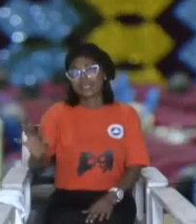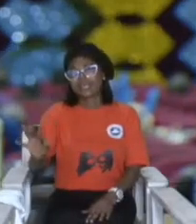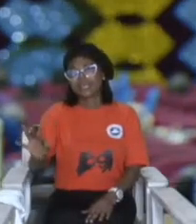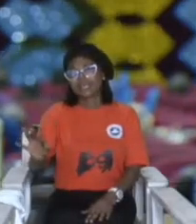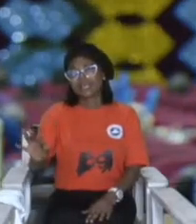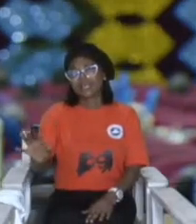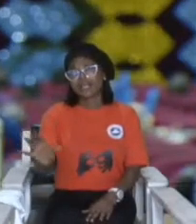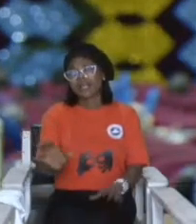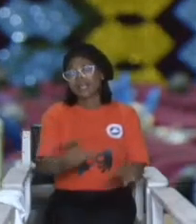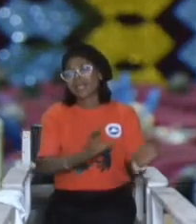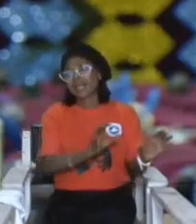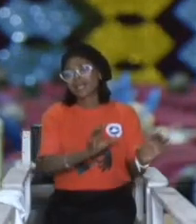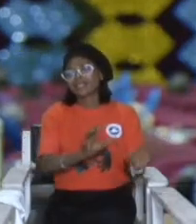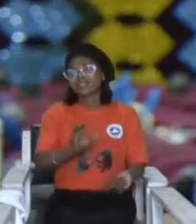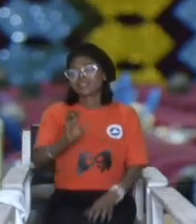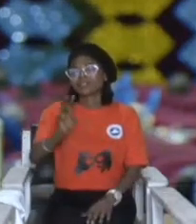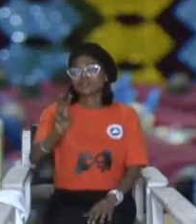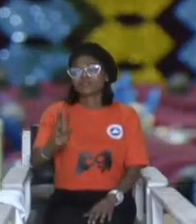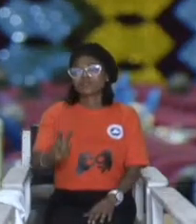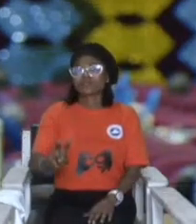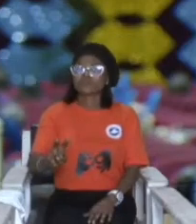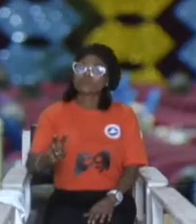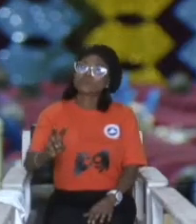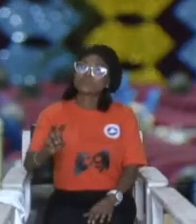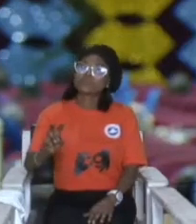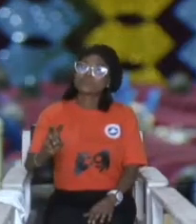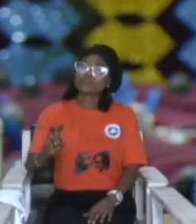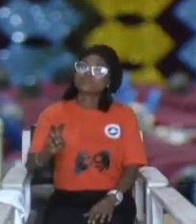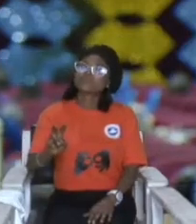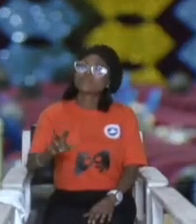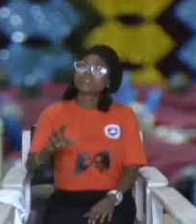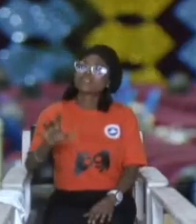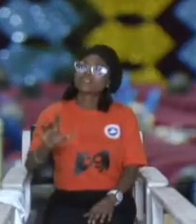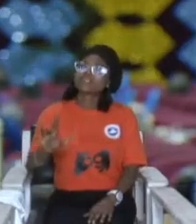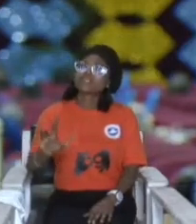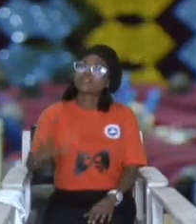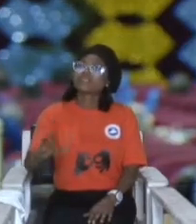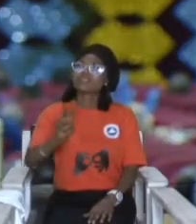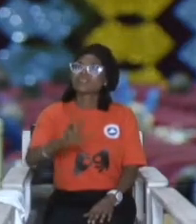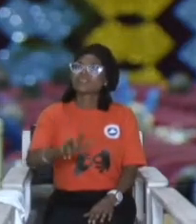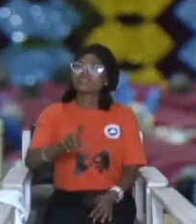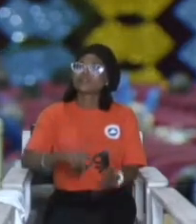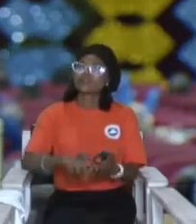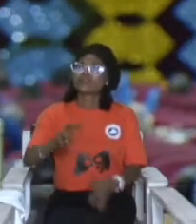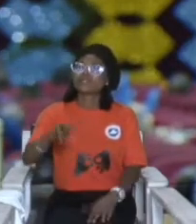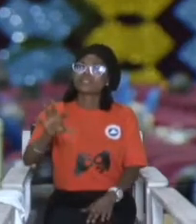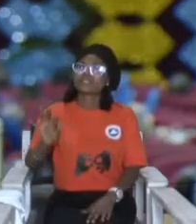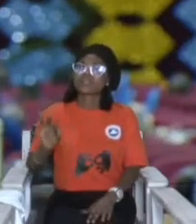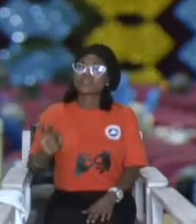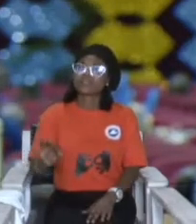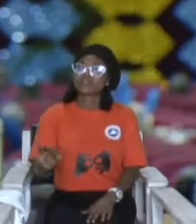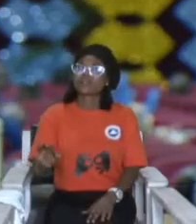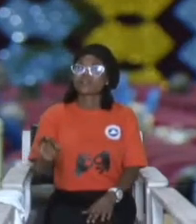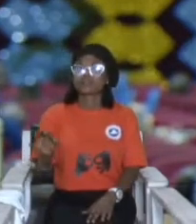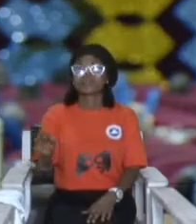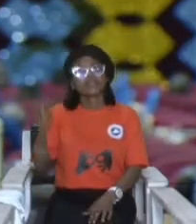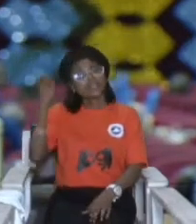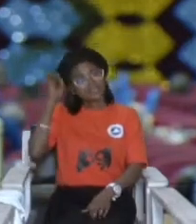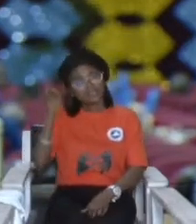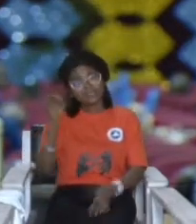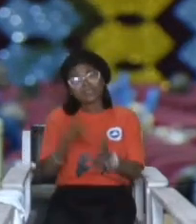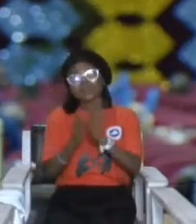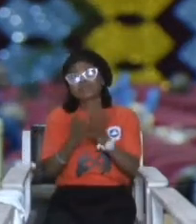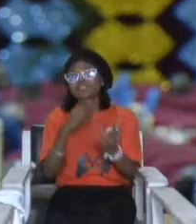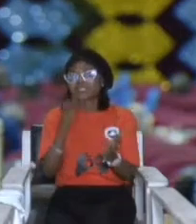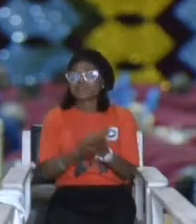29. Acts chapter 7 from verses 23 to 29. The Bible says when Moses became 40 years